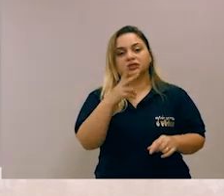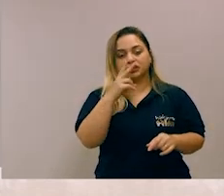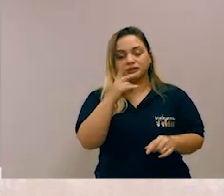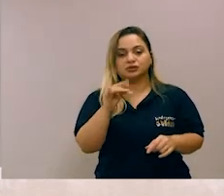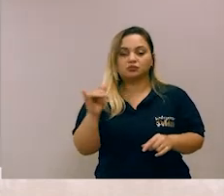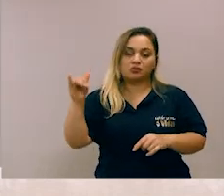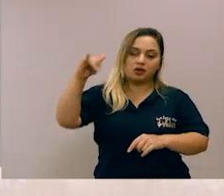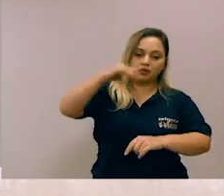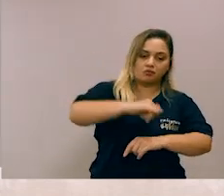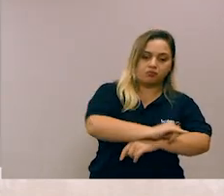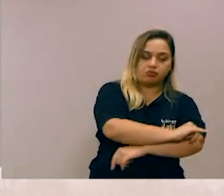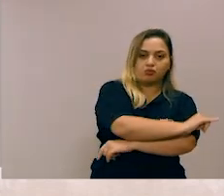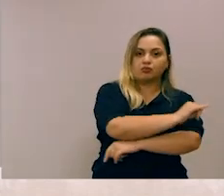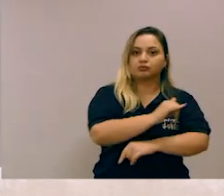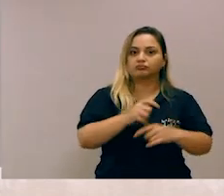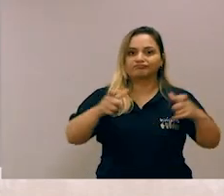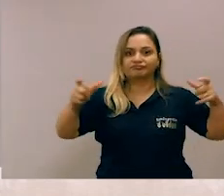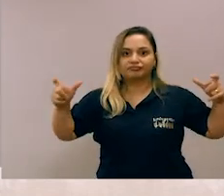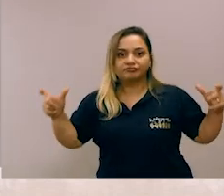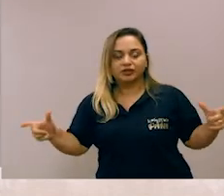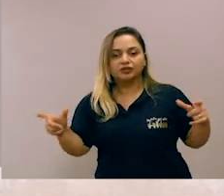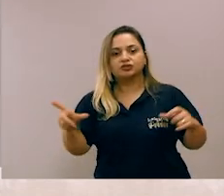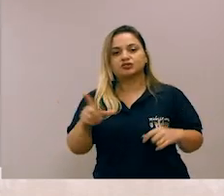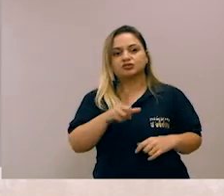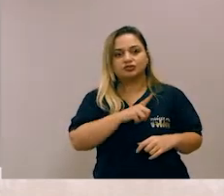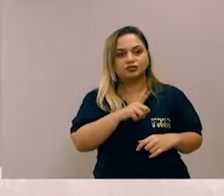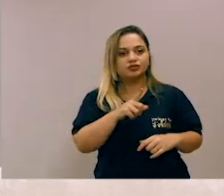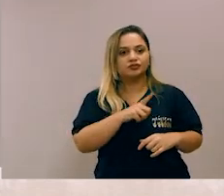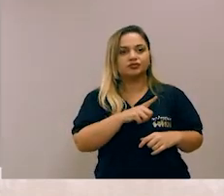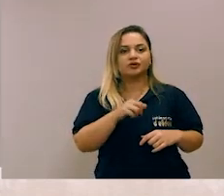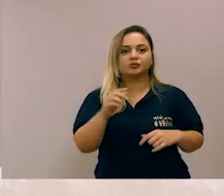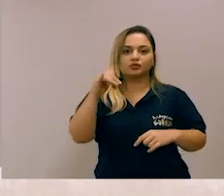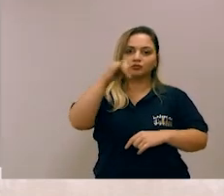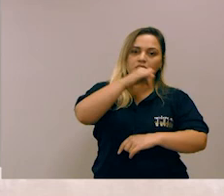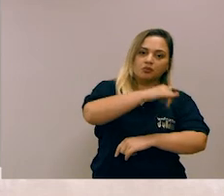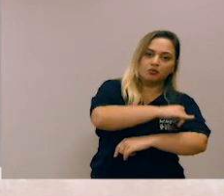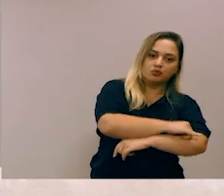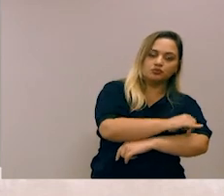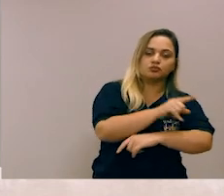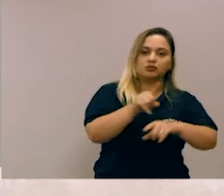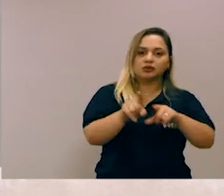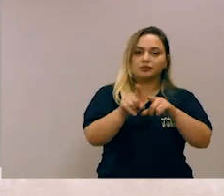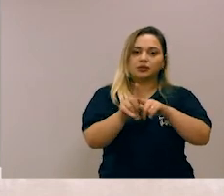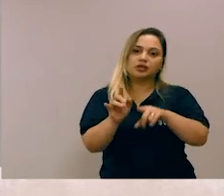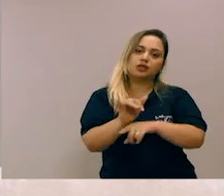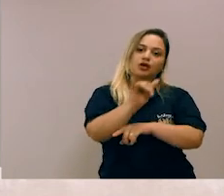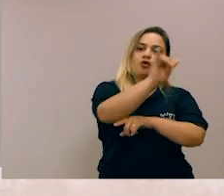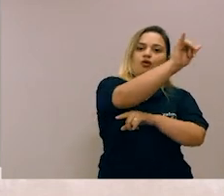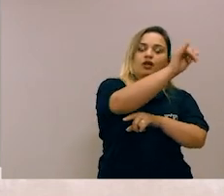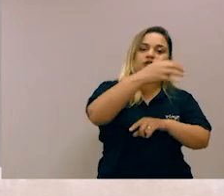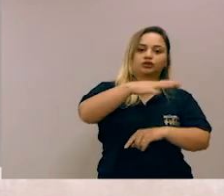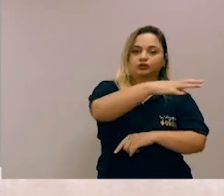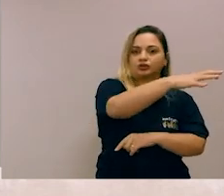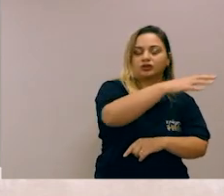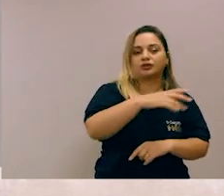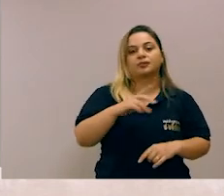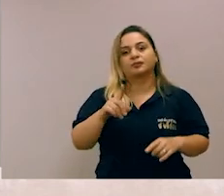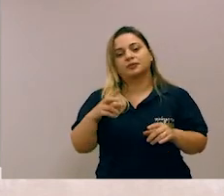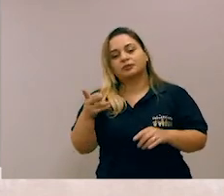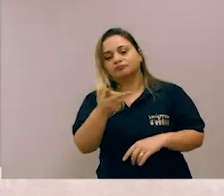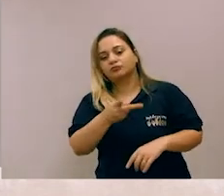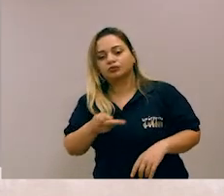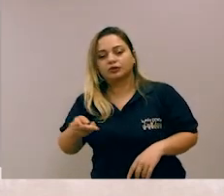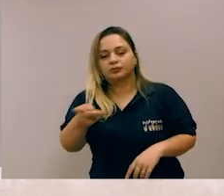the Confins airport. And we had more of landings and takeoffs than any